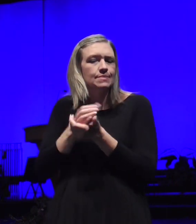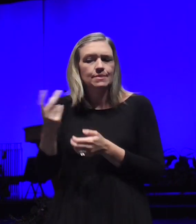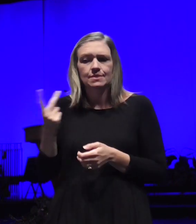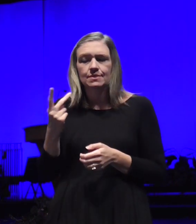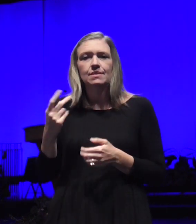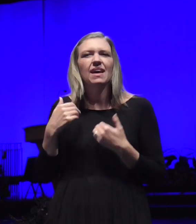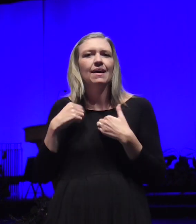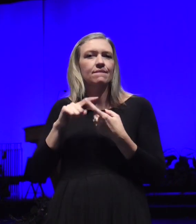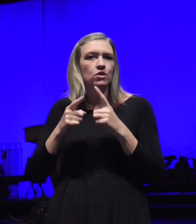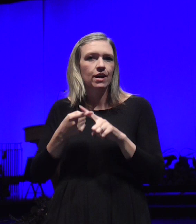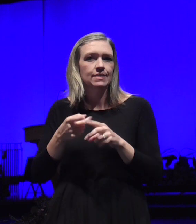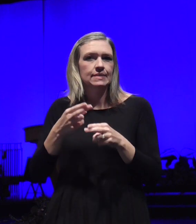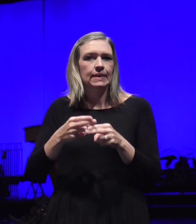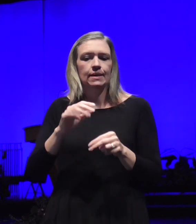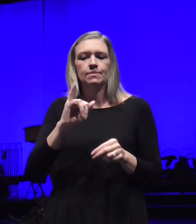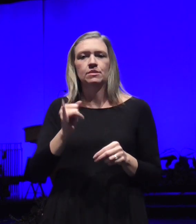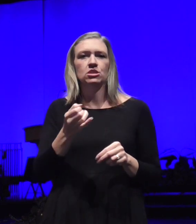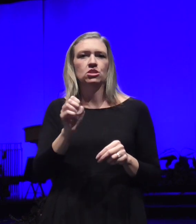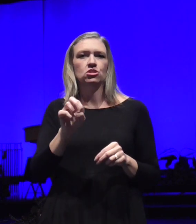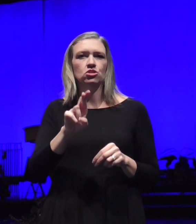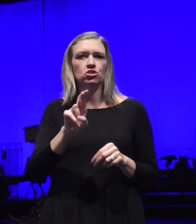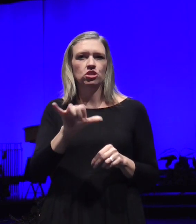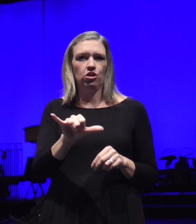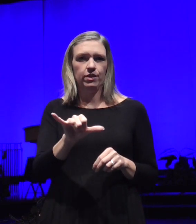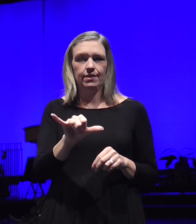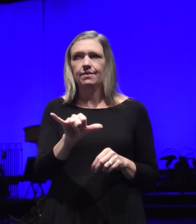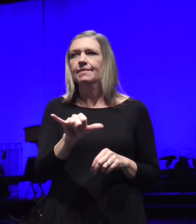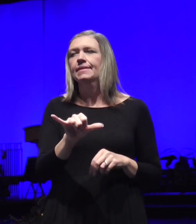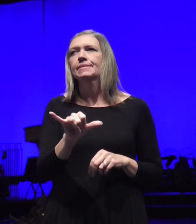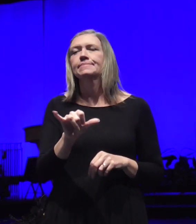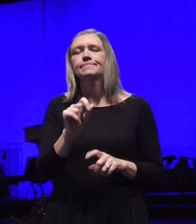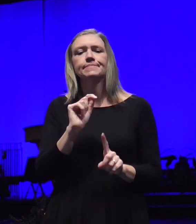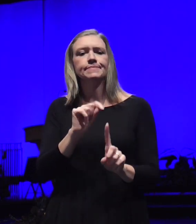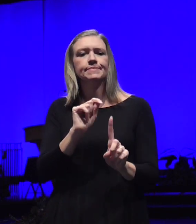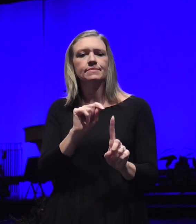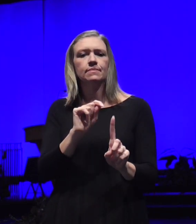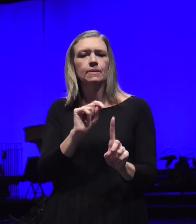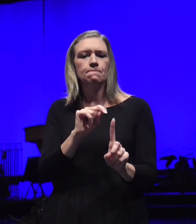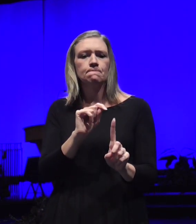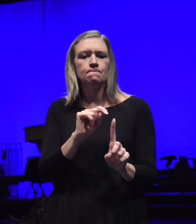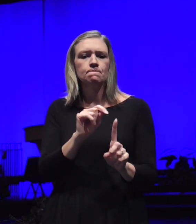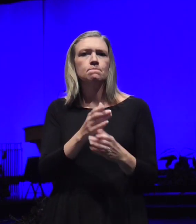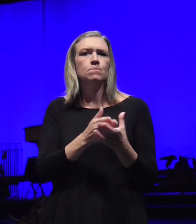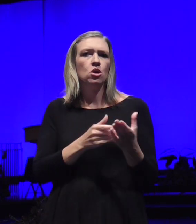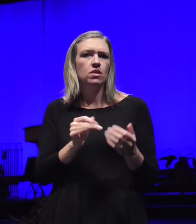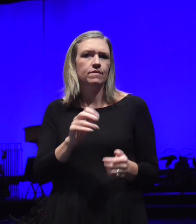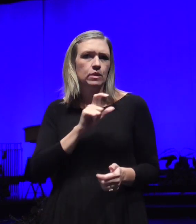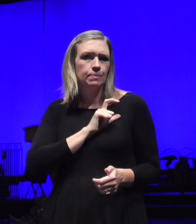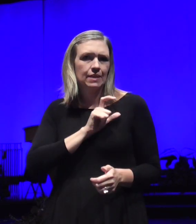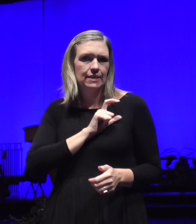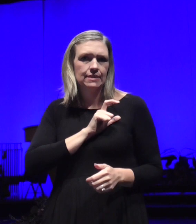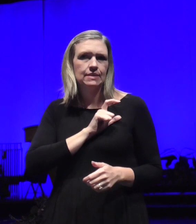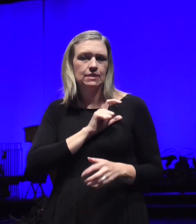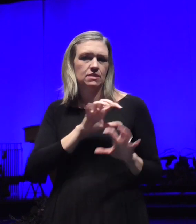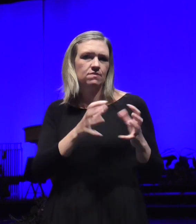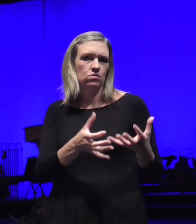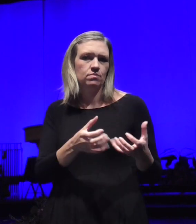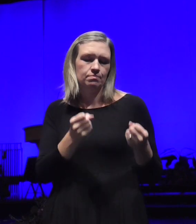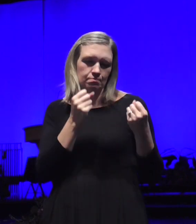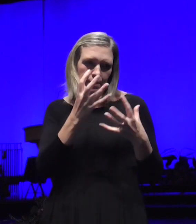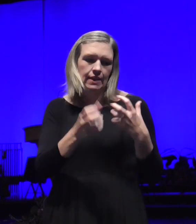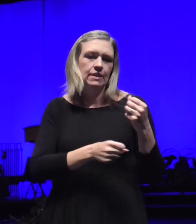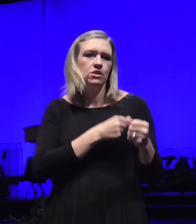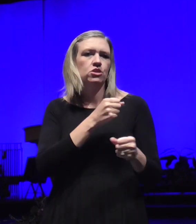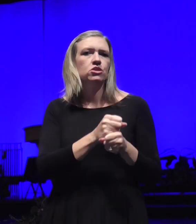friend. His name was Jerry. And he had been a part of a police force for many, many years. And